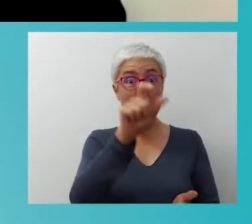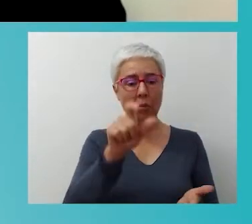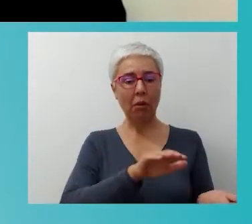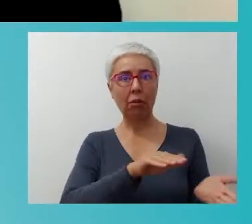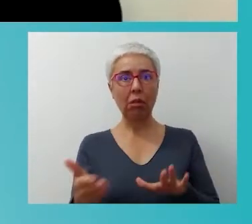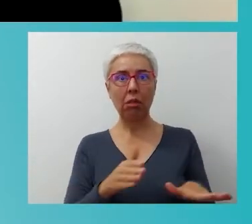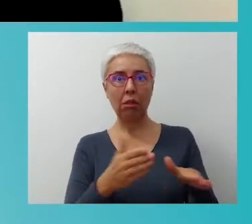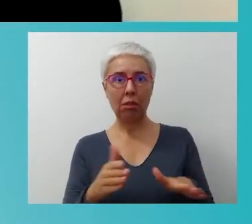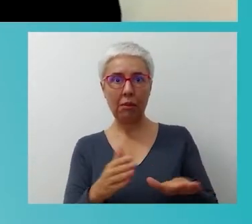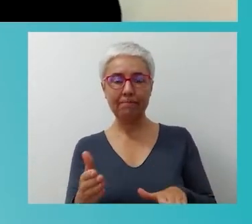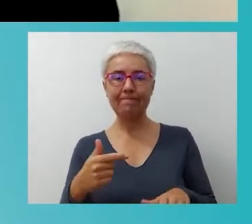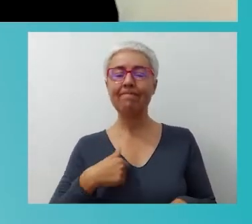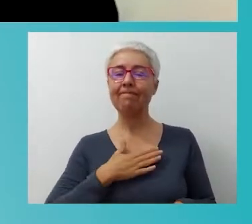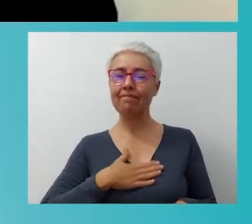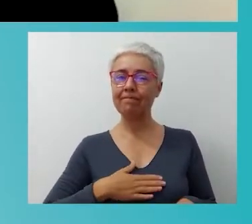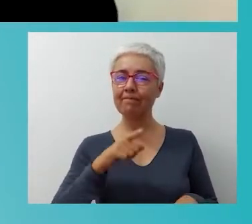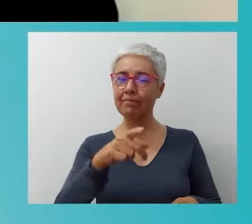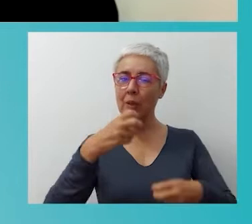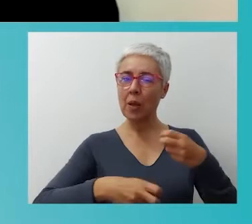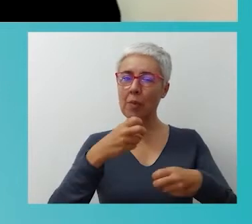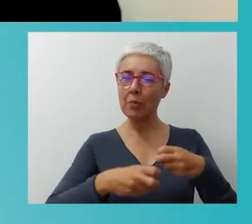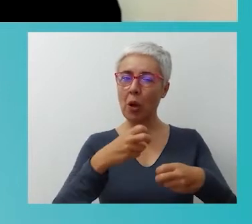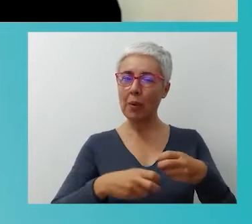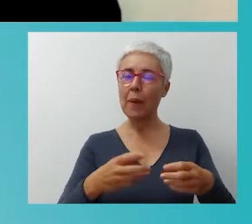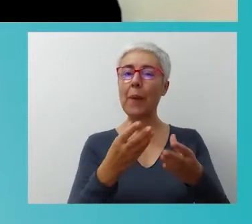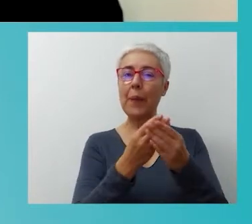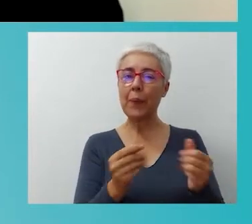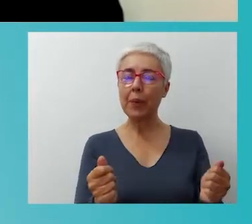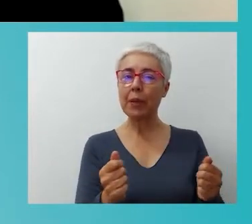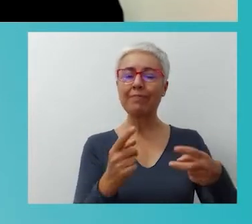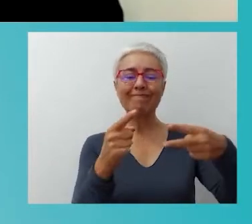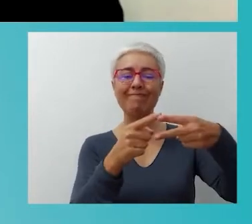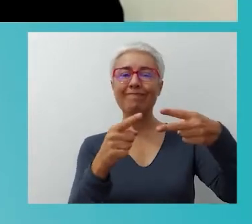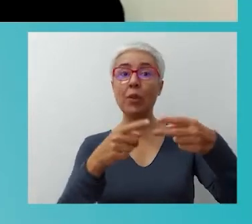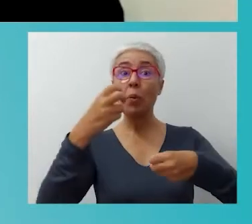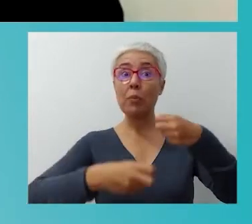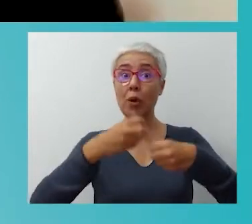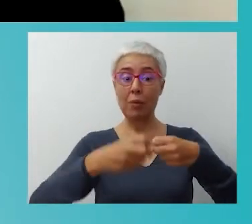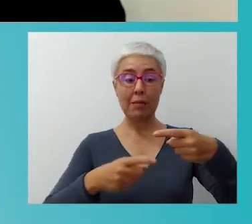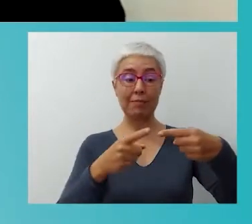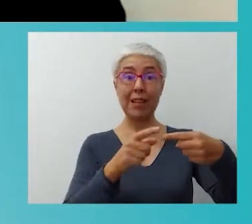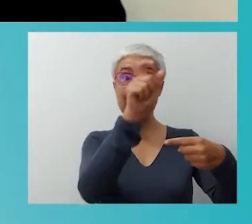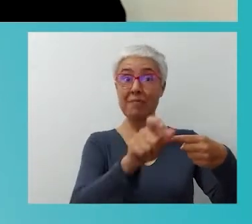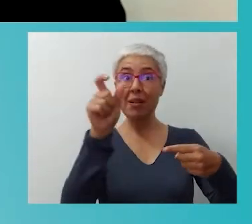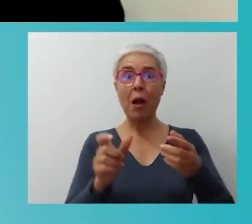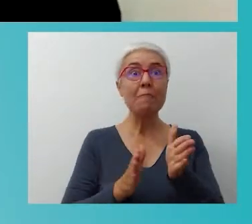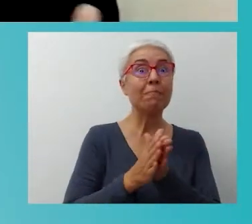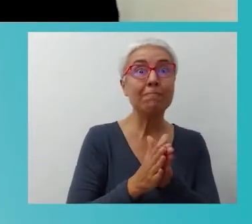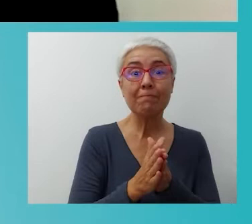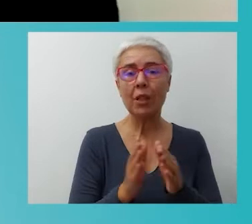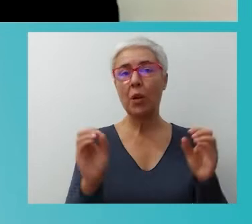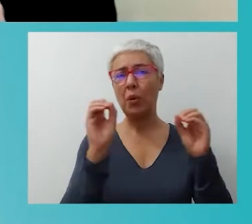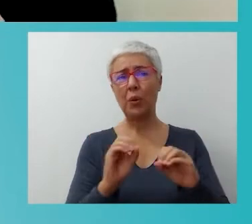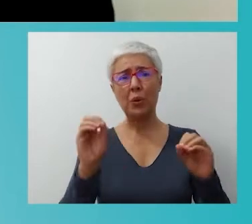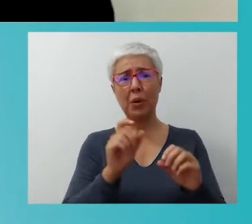year. Of course, they want to solve this problem, but then they face two main barriers. There is a lack of motivation because